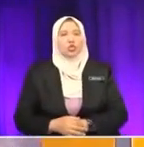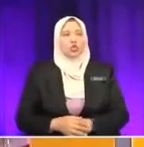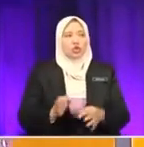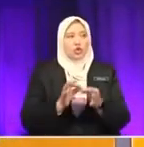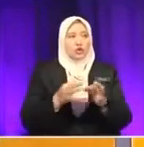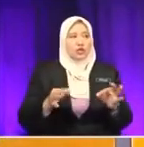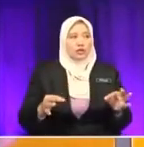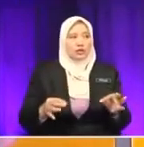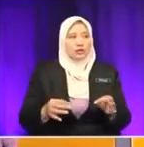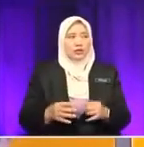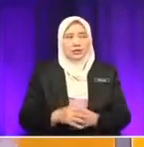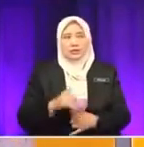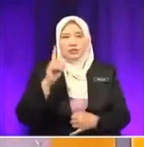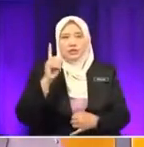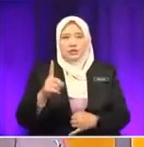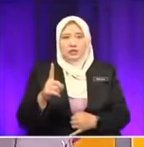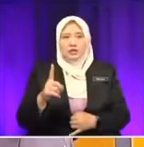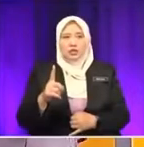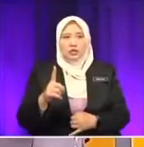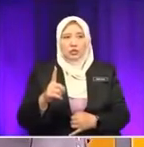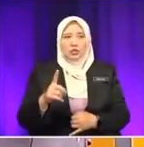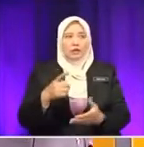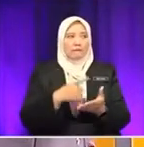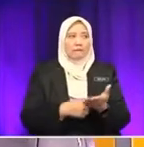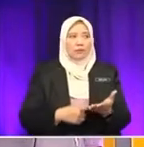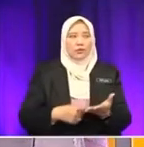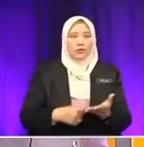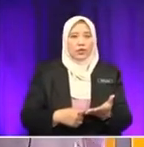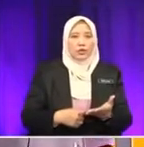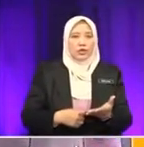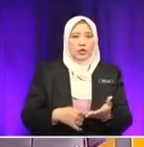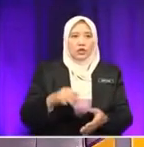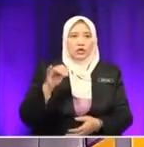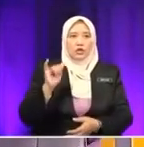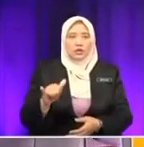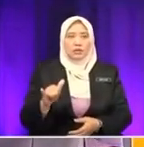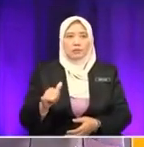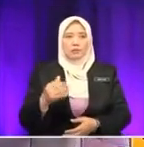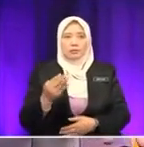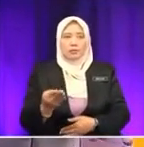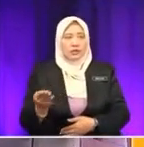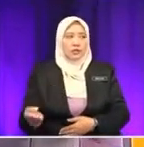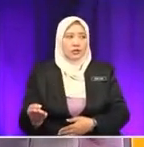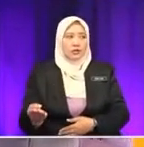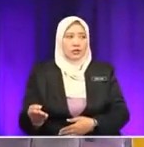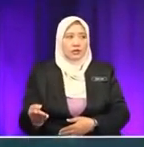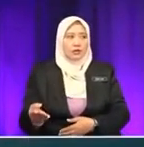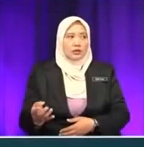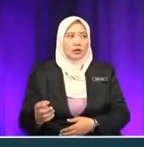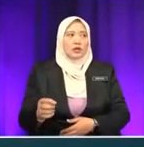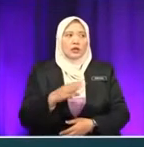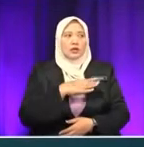class, so I cannot speak English. So this is where you should start. Mm-hmm. 1 sentence with 2 colors. Okay. All right? So do